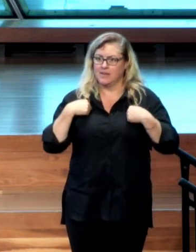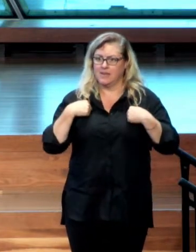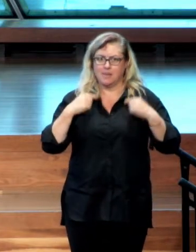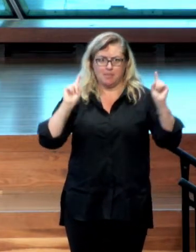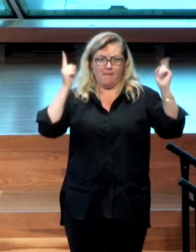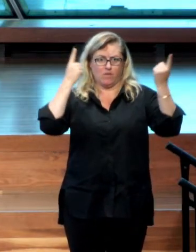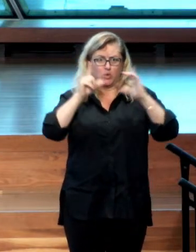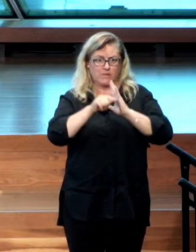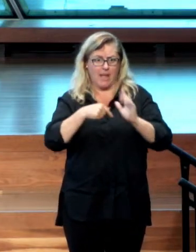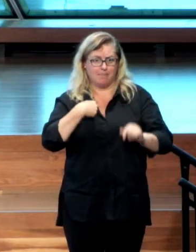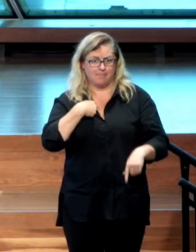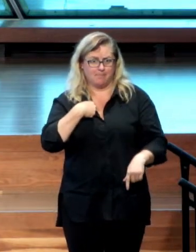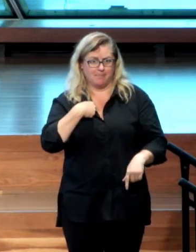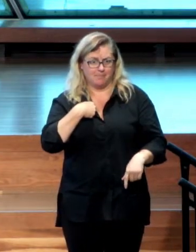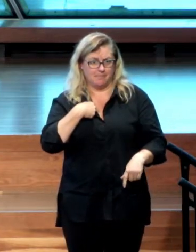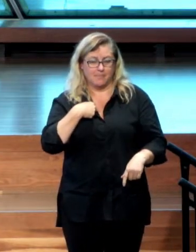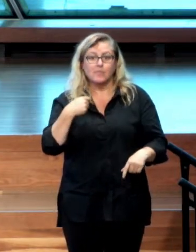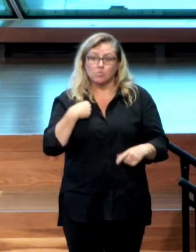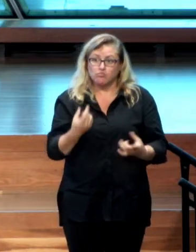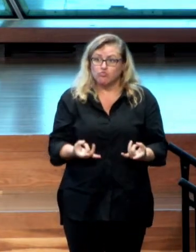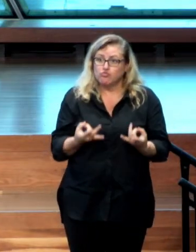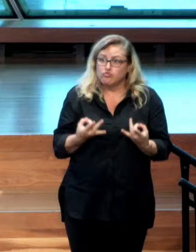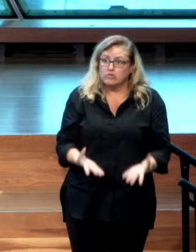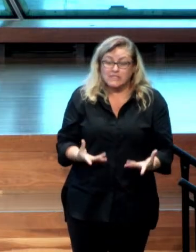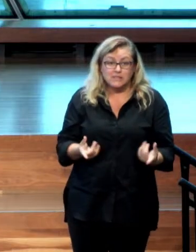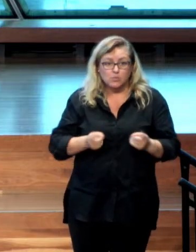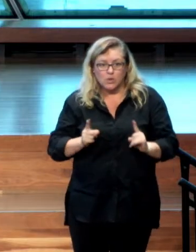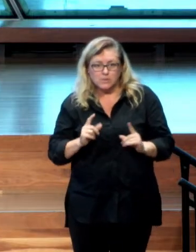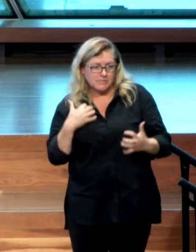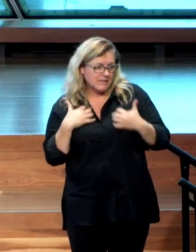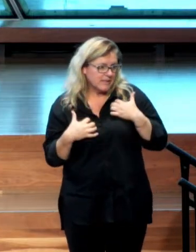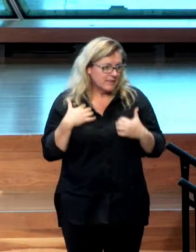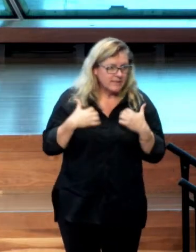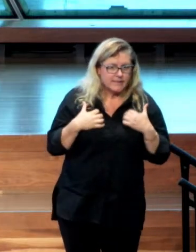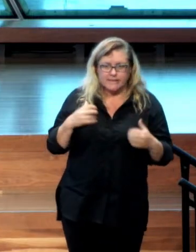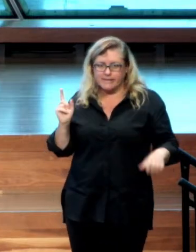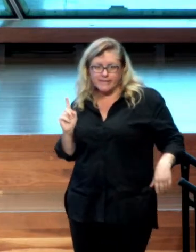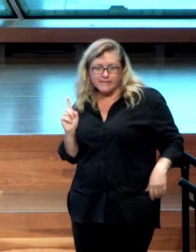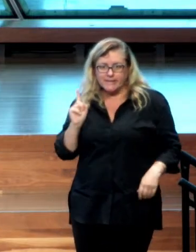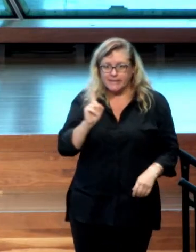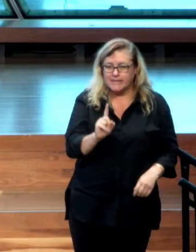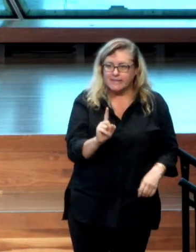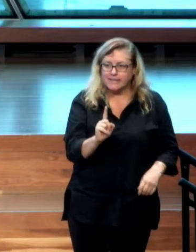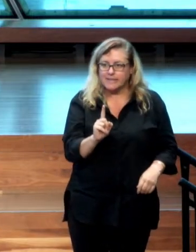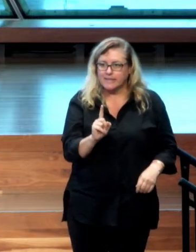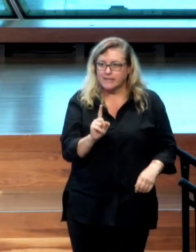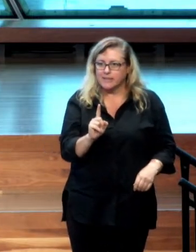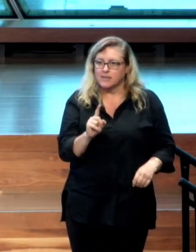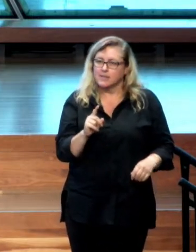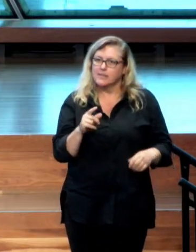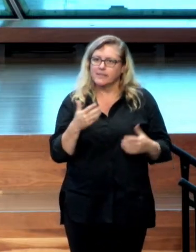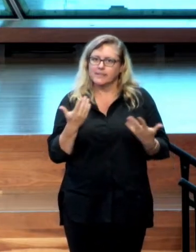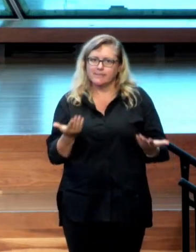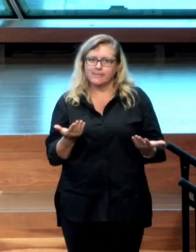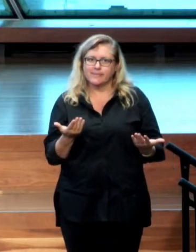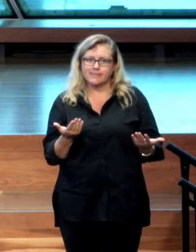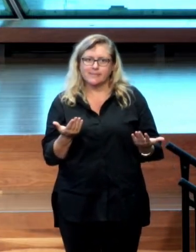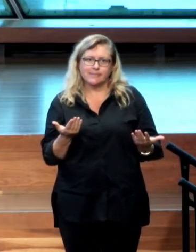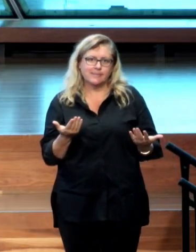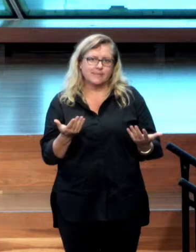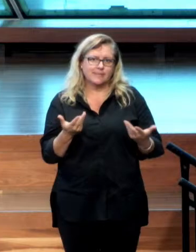but I was already very excited to come here. It is